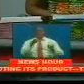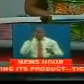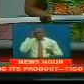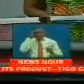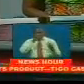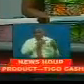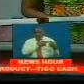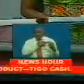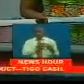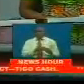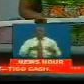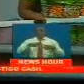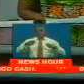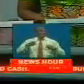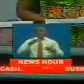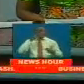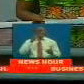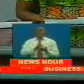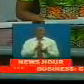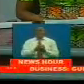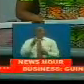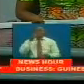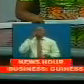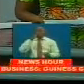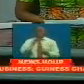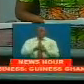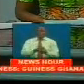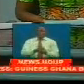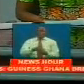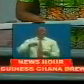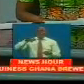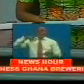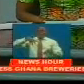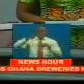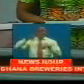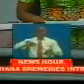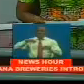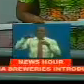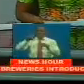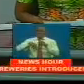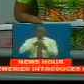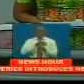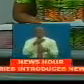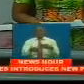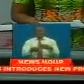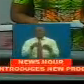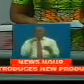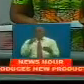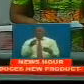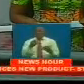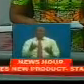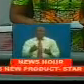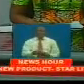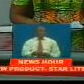Minister for Power, Dr. Kwabena Donkor, has given the assurance that the load shedding will end this year. He said in the face of the